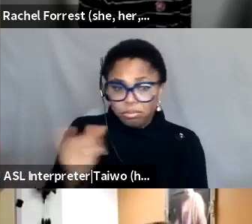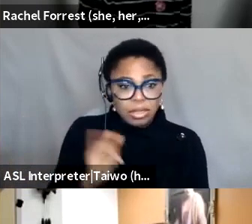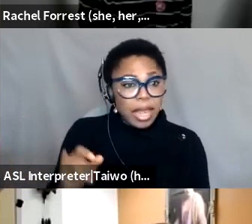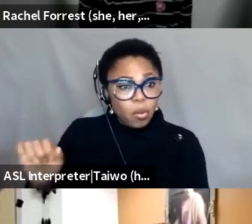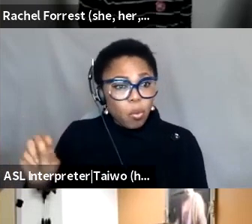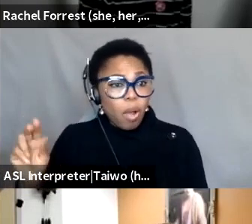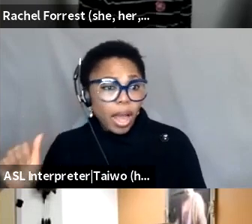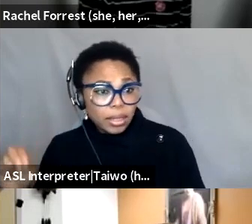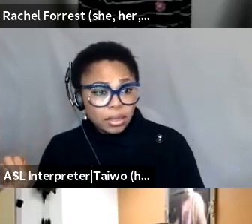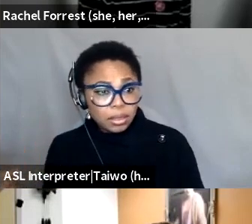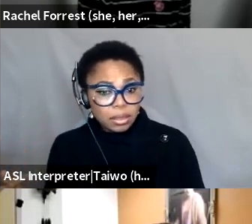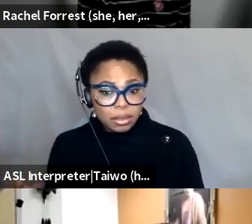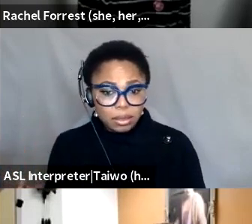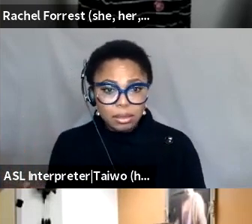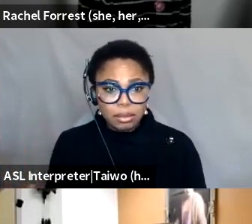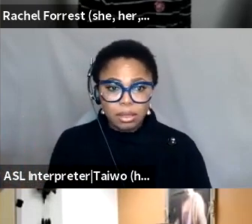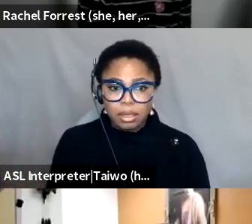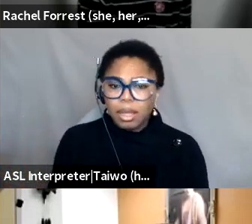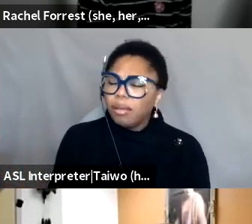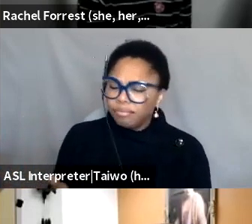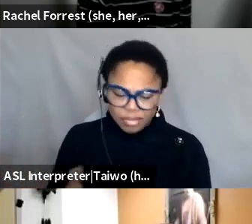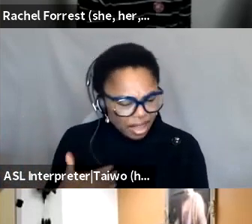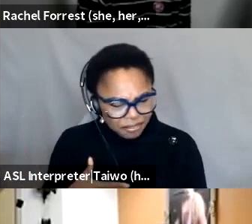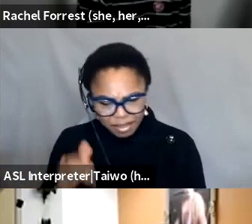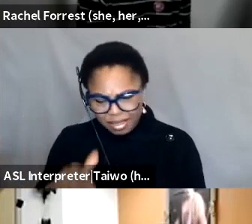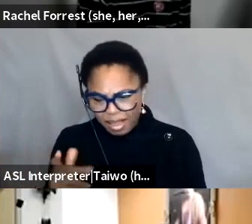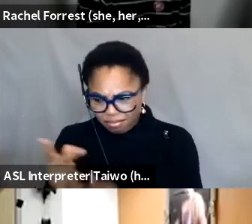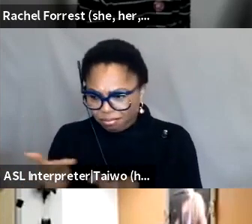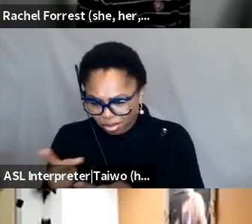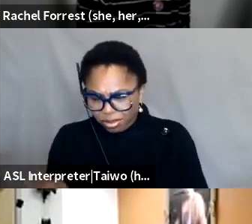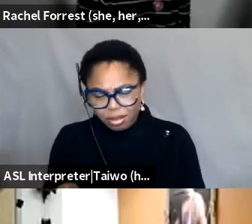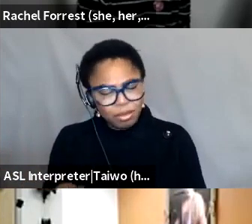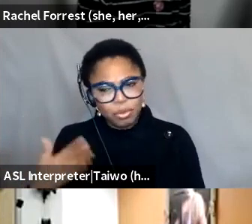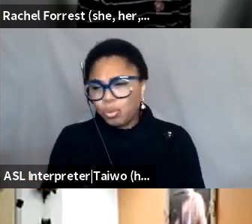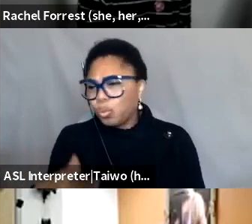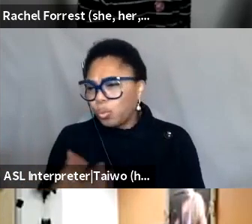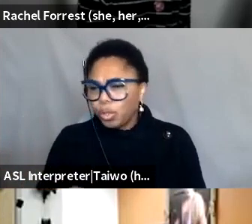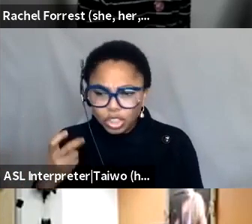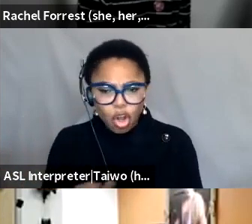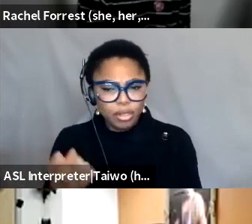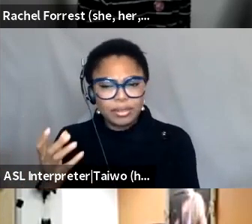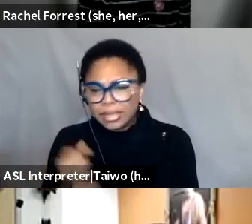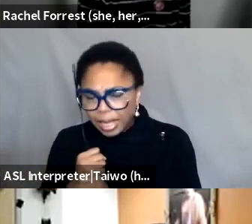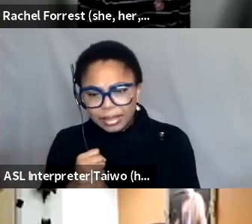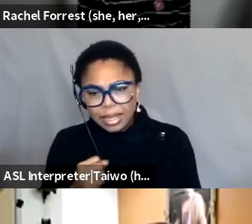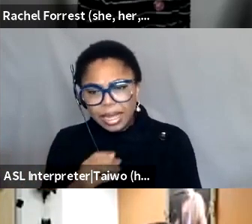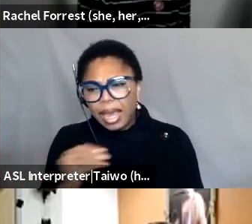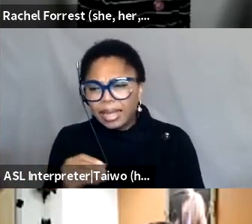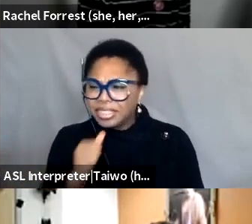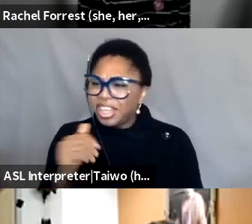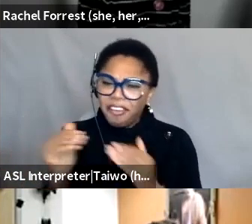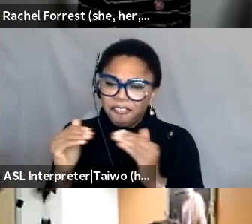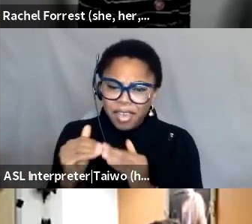is. Yeah, and like, I just feel like those positions are just so freaking hard to come by. And like, it's not even